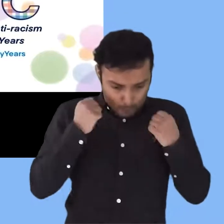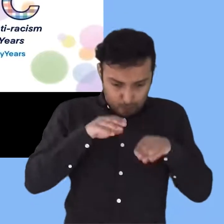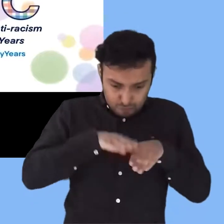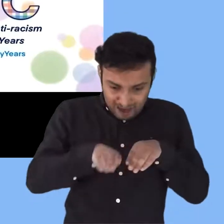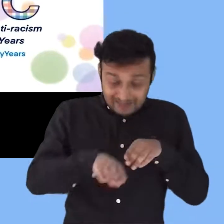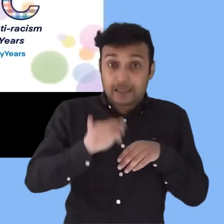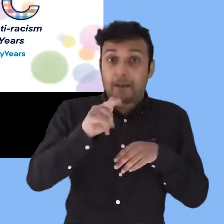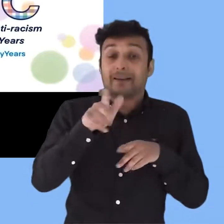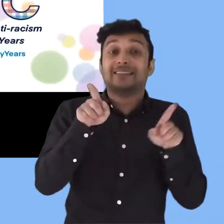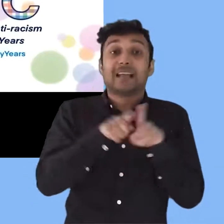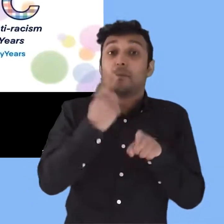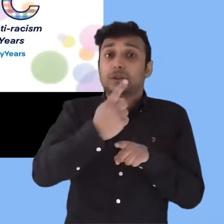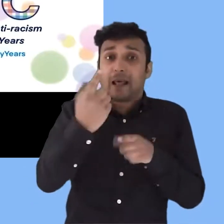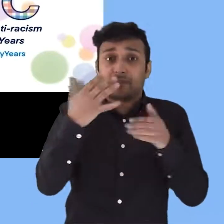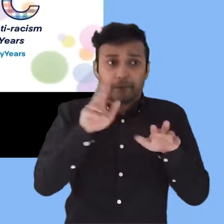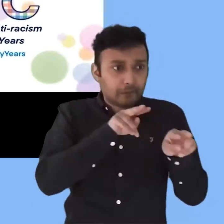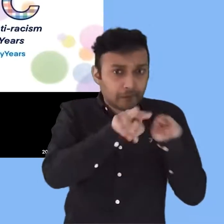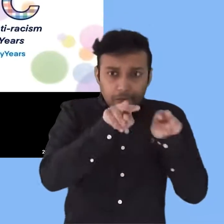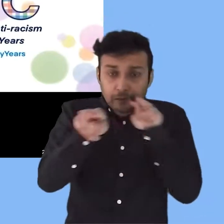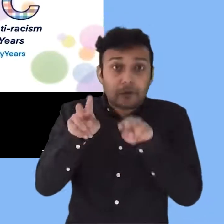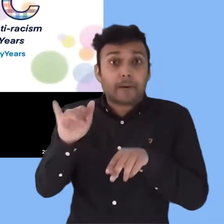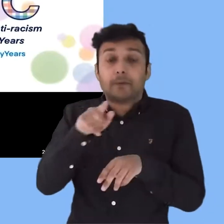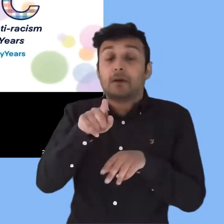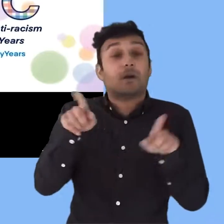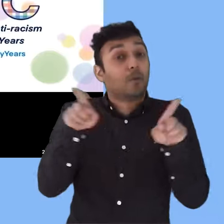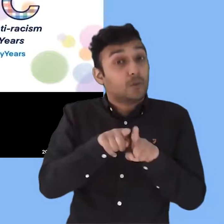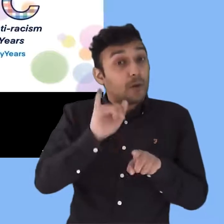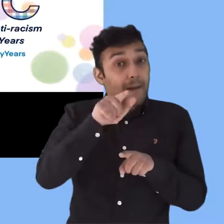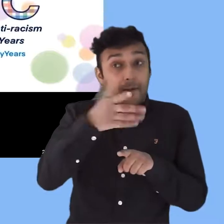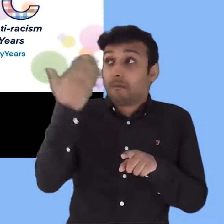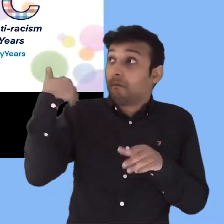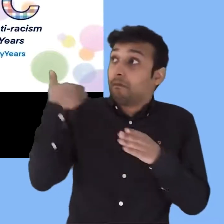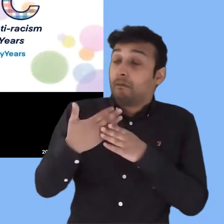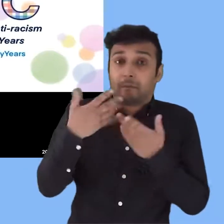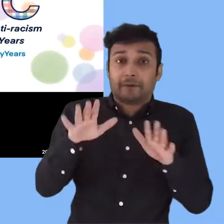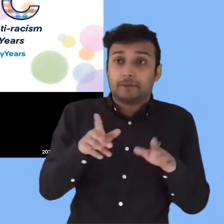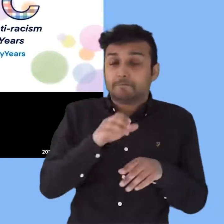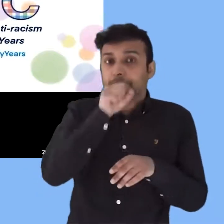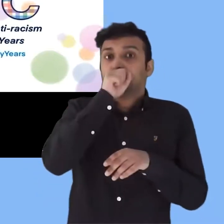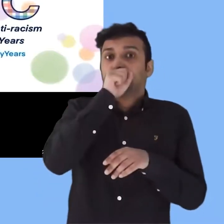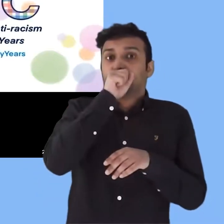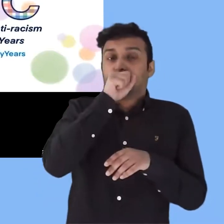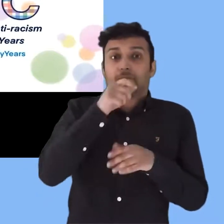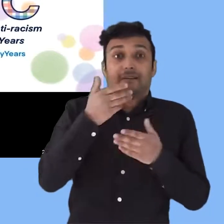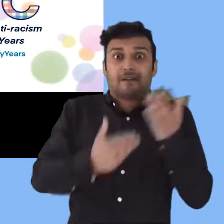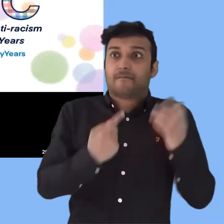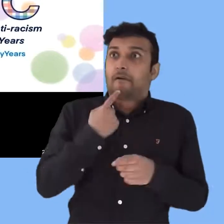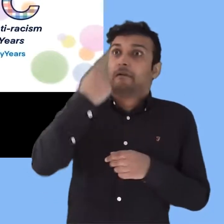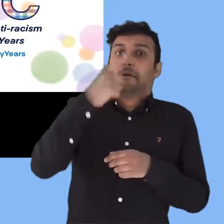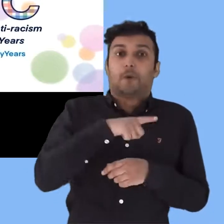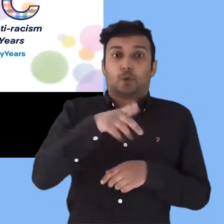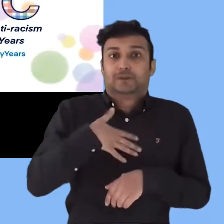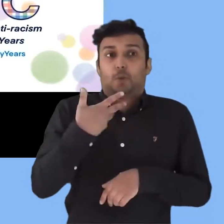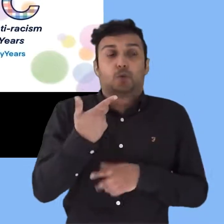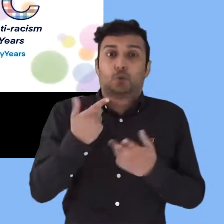silent and not spoken up because you didn't want to offend, or you didn't want to get into a conversation which was going to be confrontational.